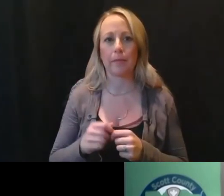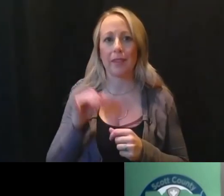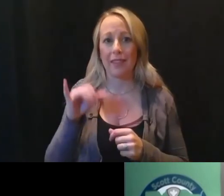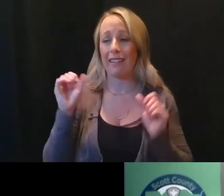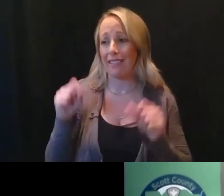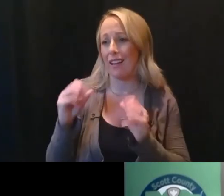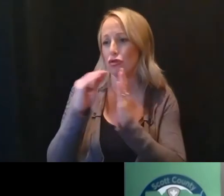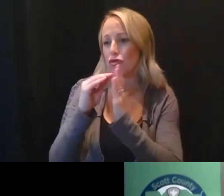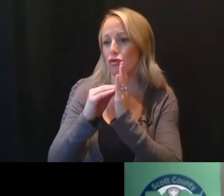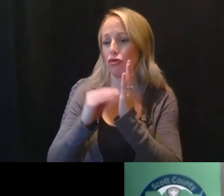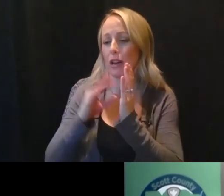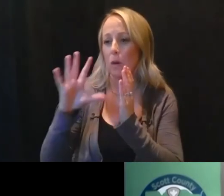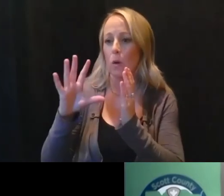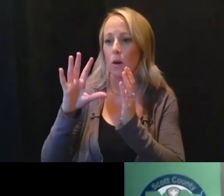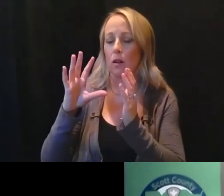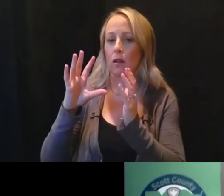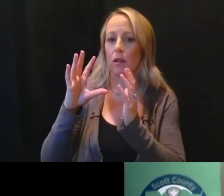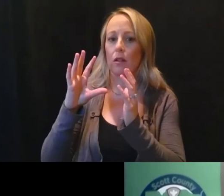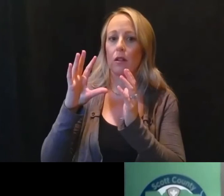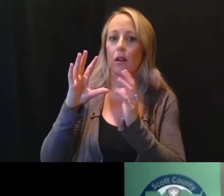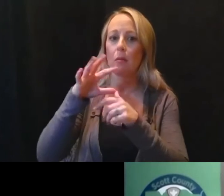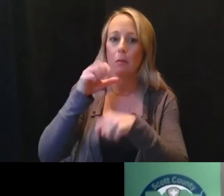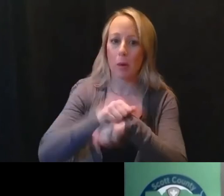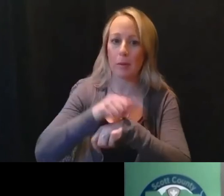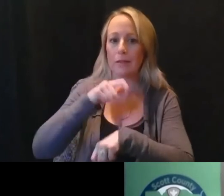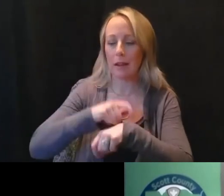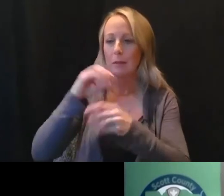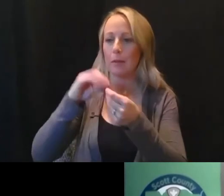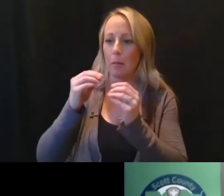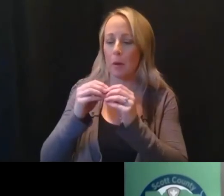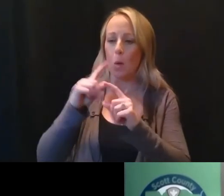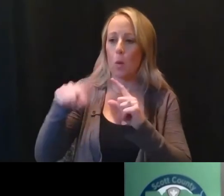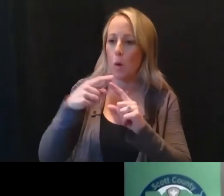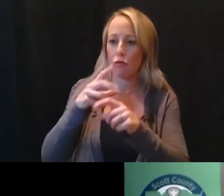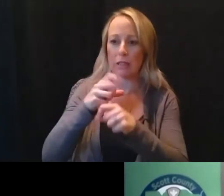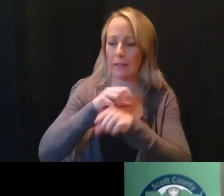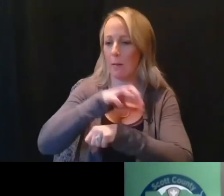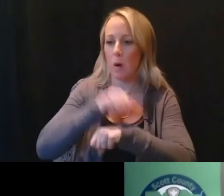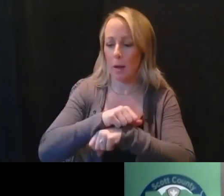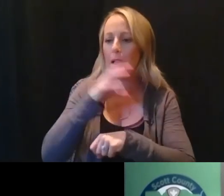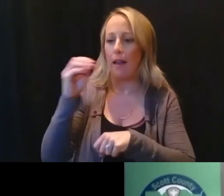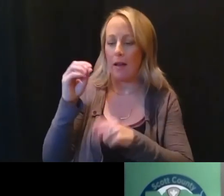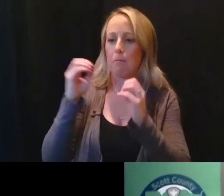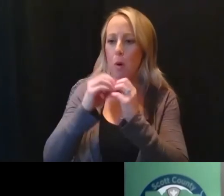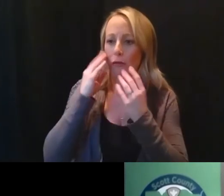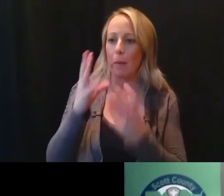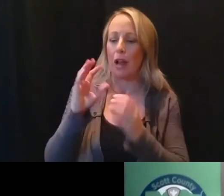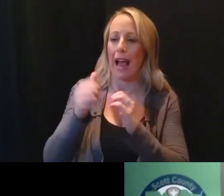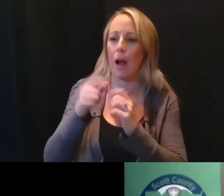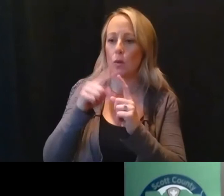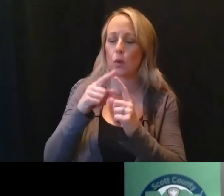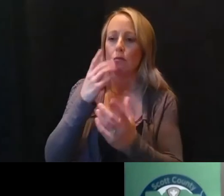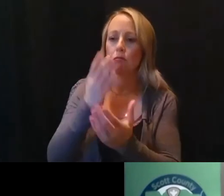your lot number, when you received it, where you received it, and then also give you information on where and how to get that second